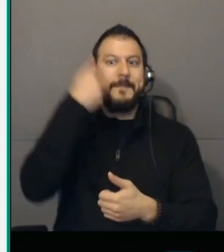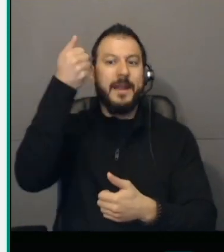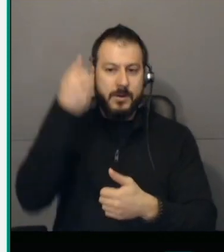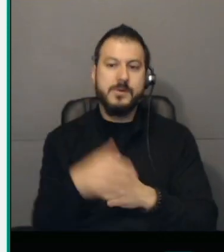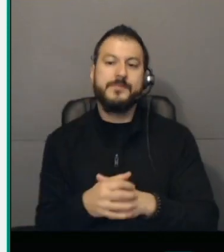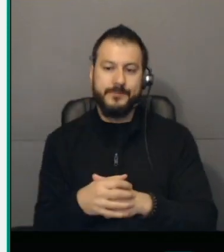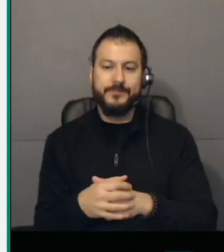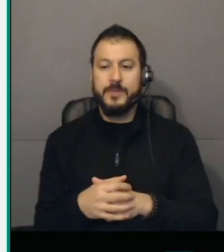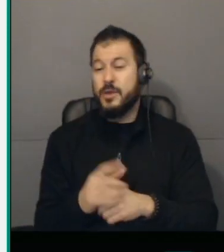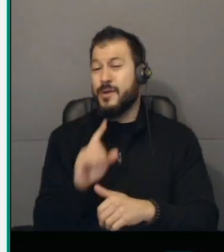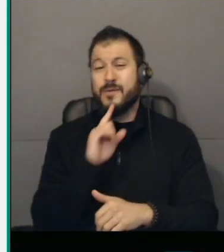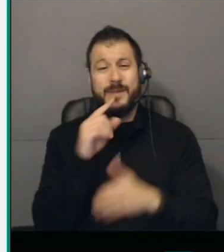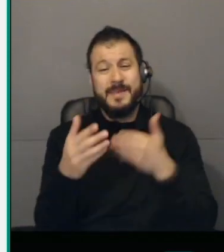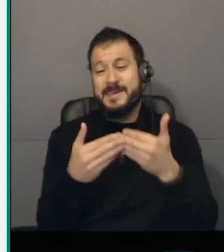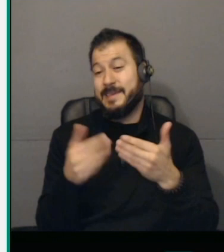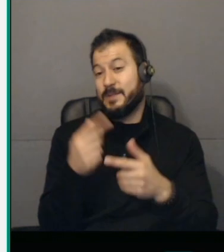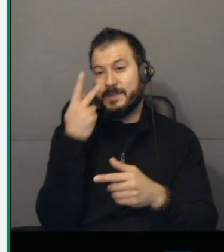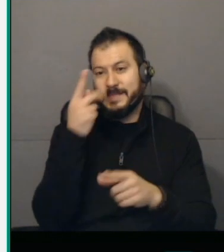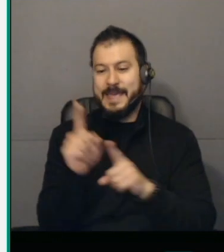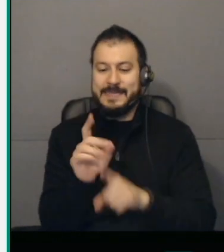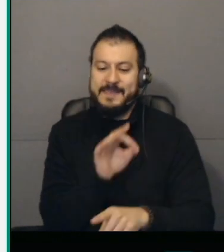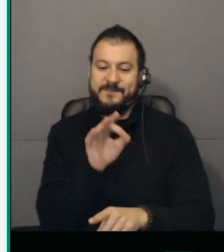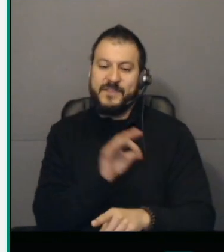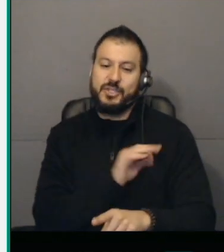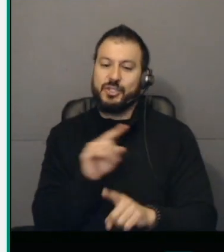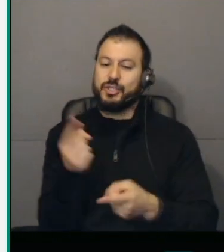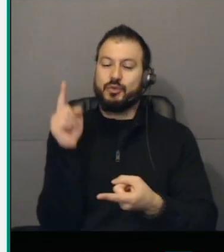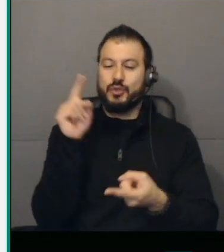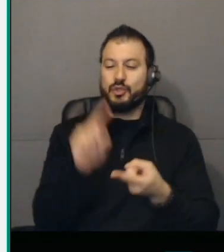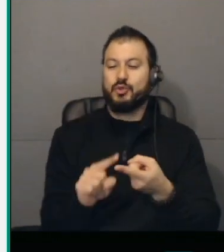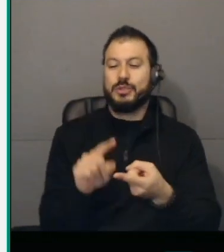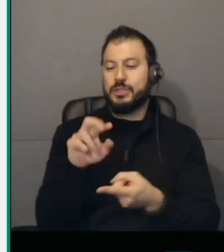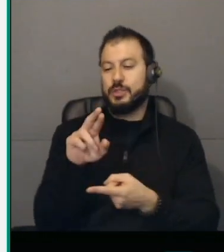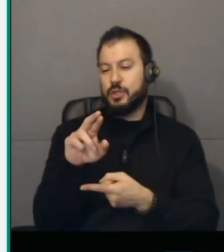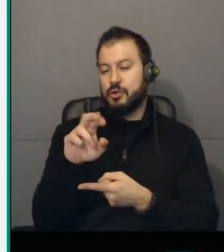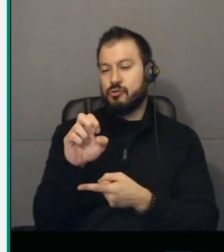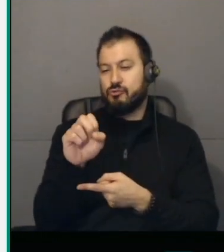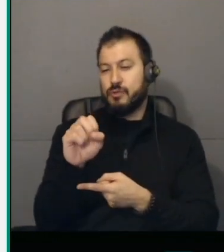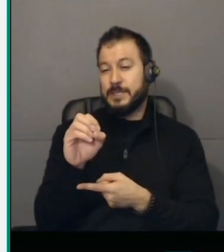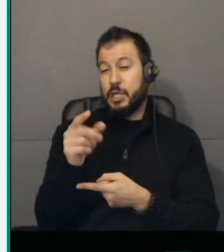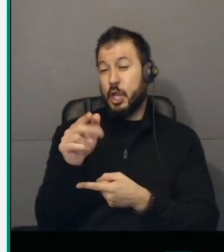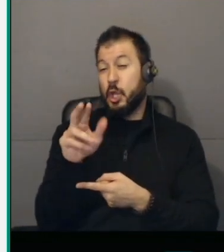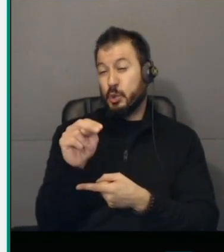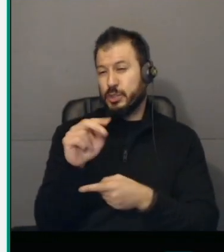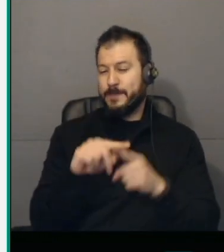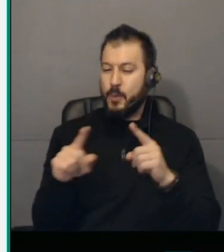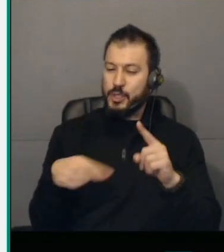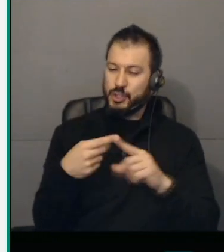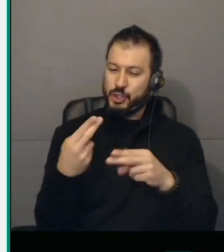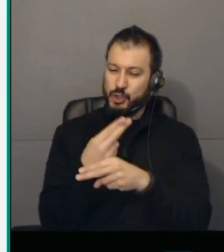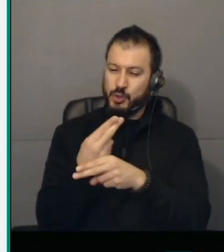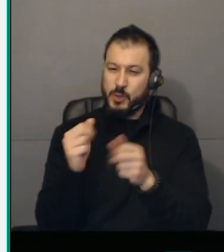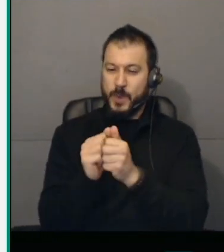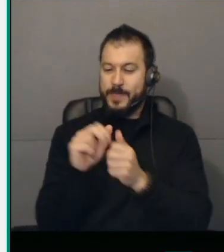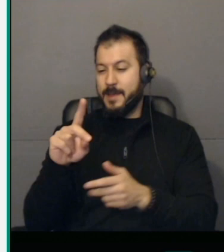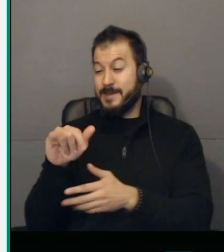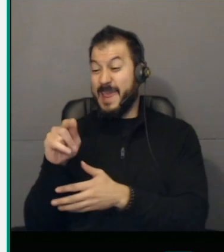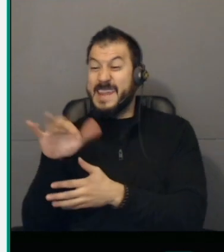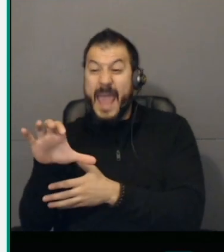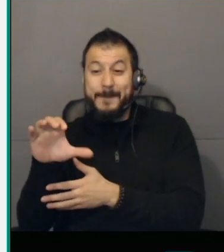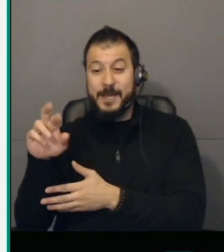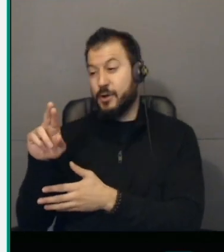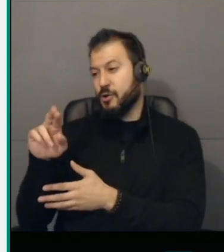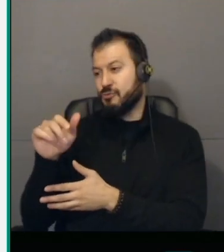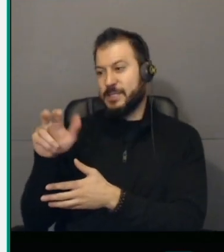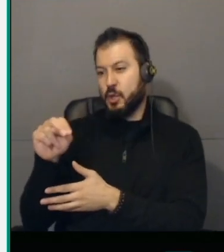better. It's really easy to see it as a feature that strictly reduces resolution. But when it's used in tandem with dynamic resolution, it gives